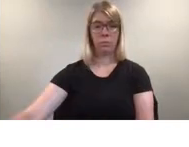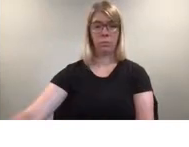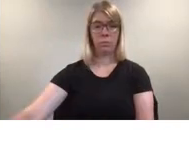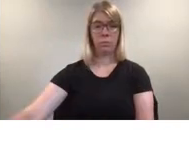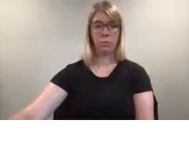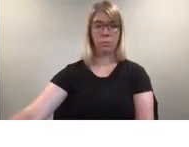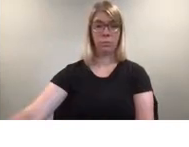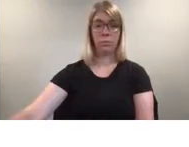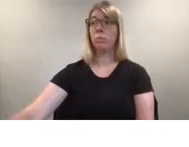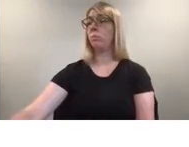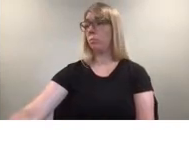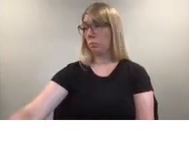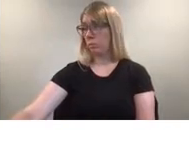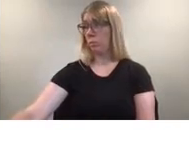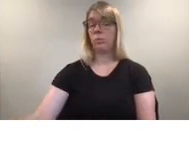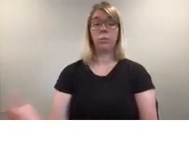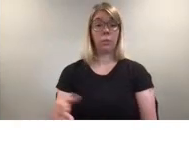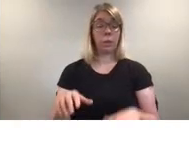Write a textbook,